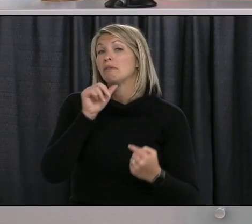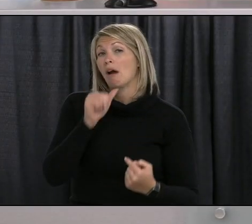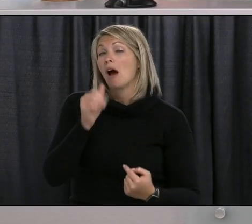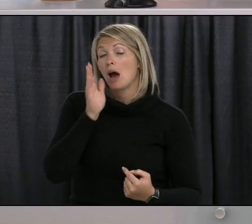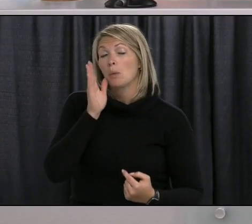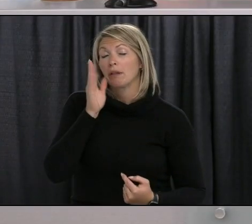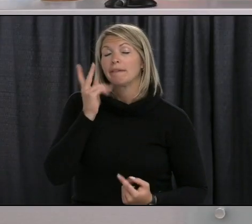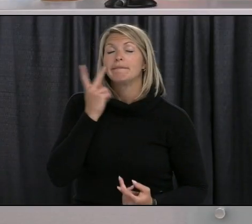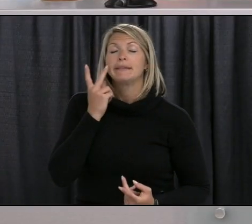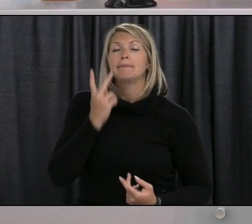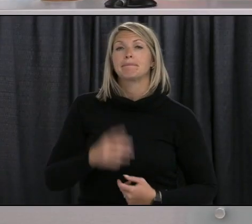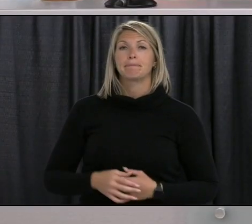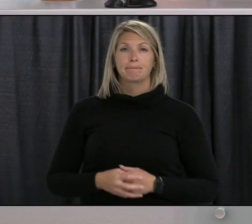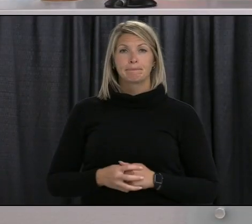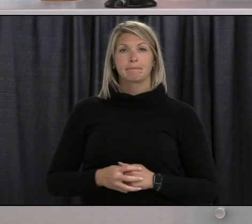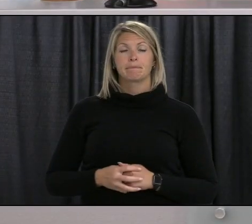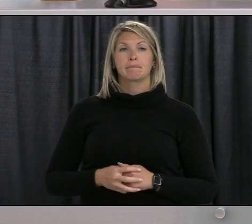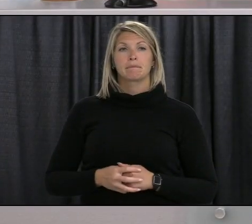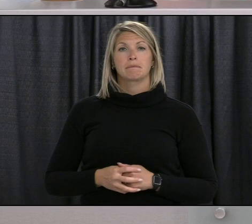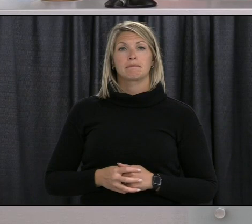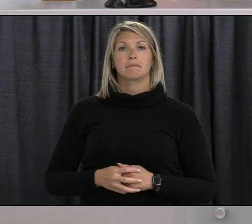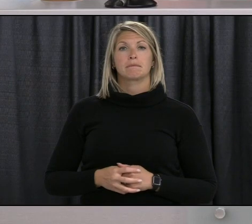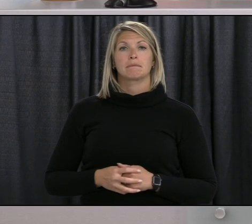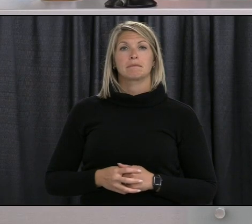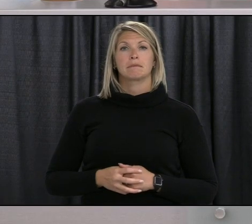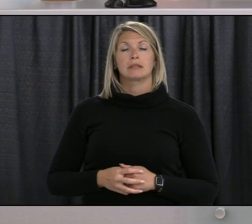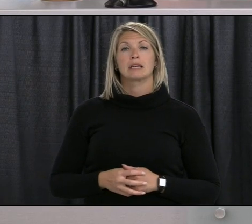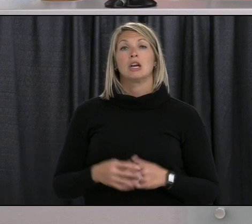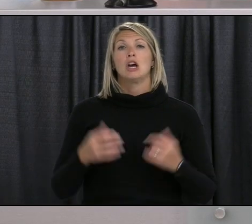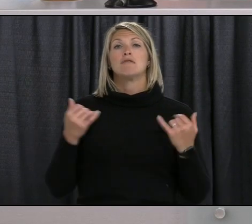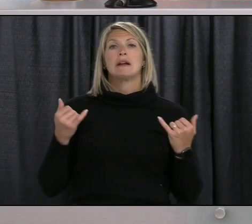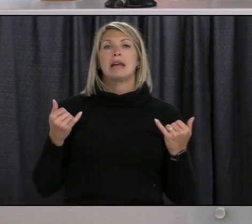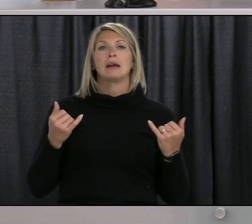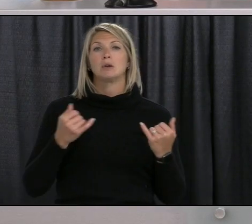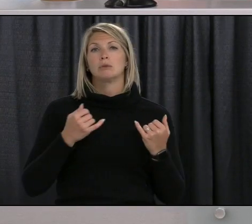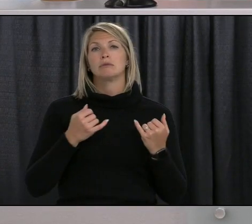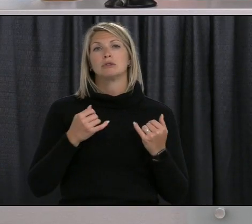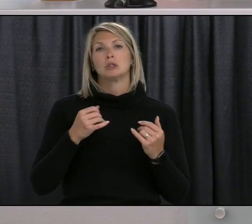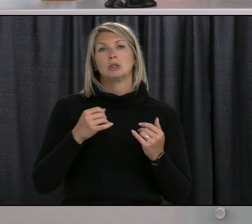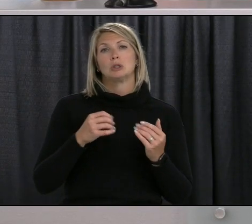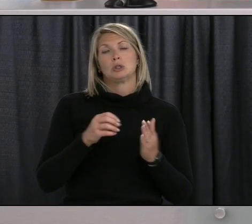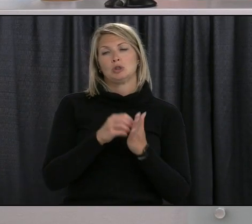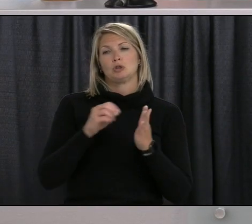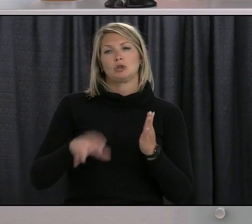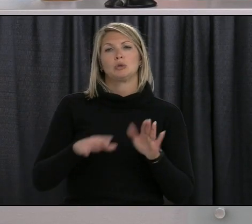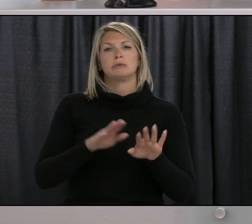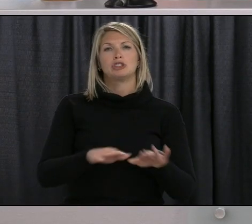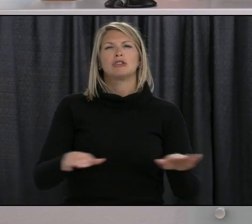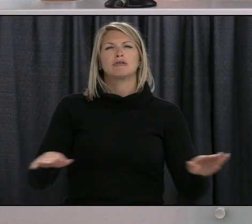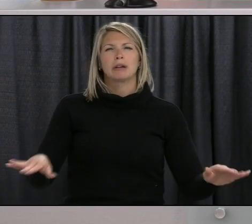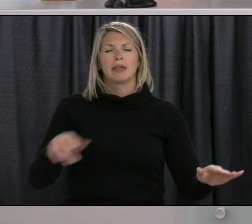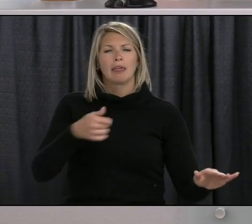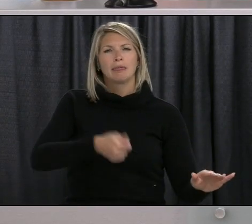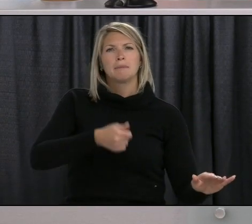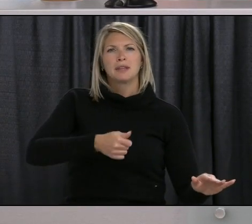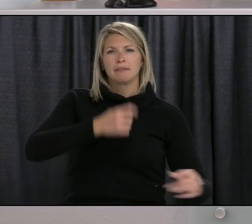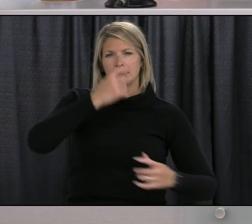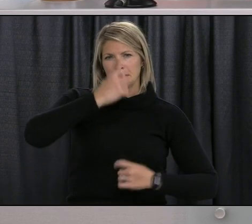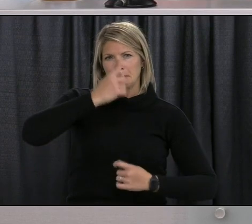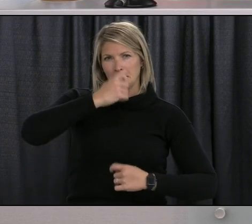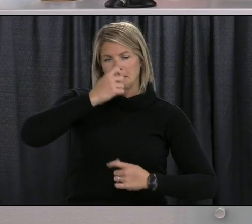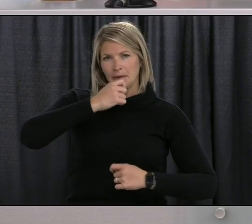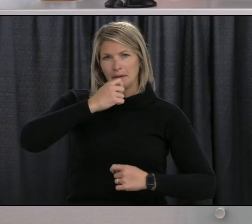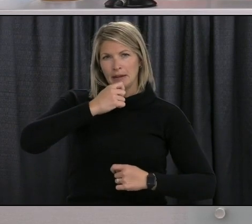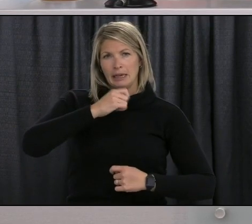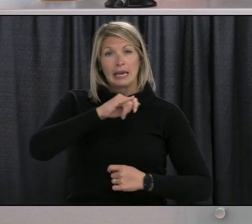With all these kids that are developing sniffles right now, whether or not it's cold or enterovirus or whatever, considering the fact that we haven't